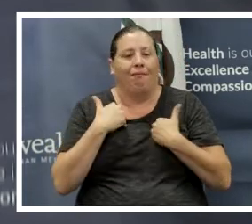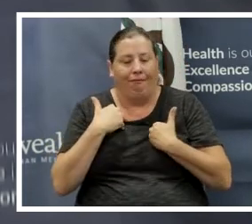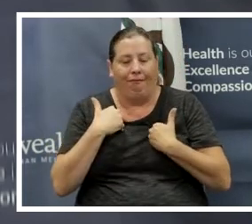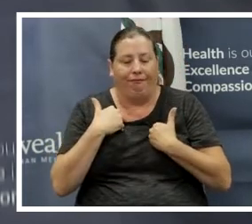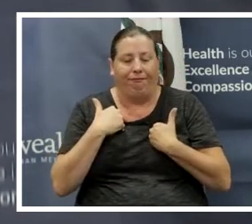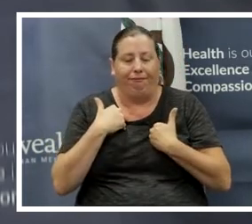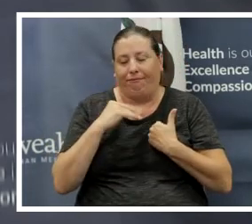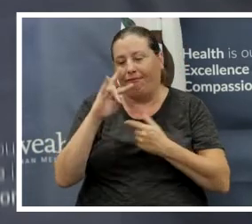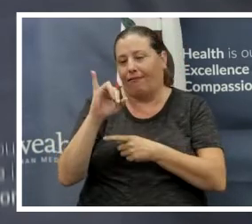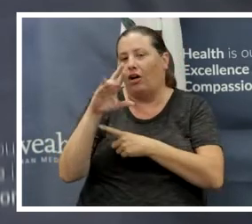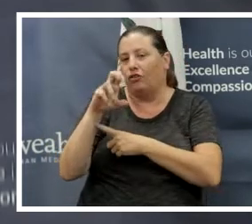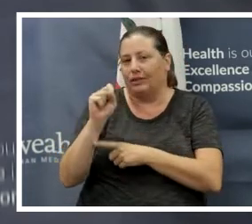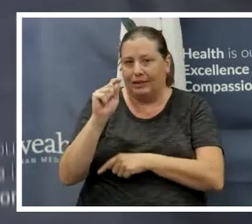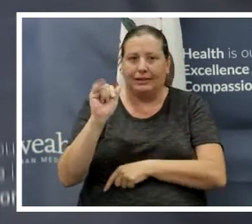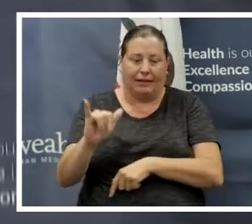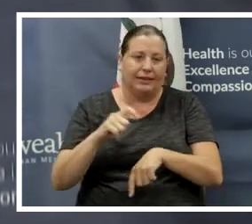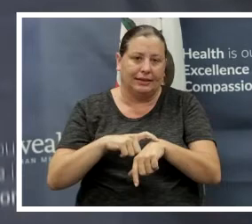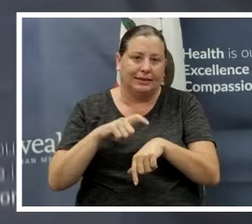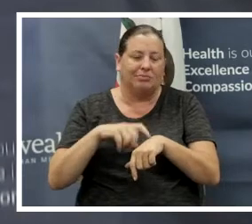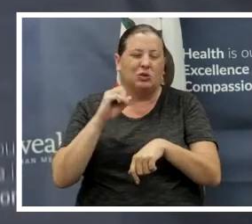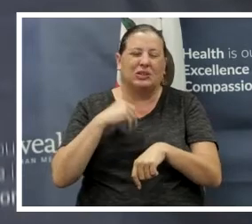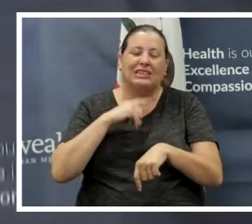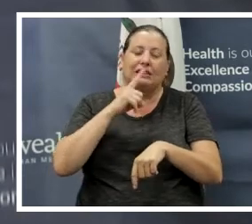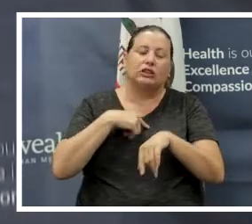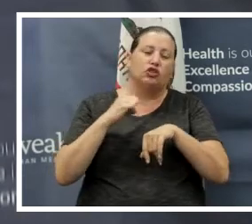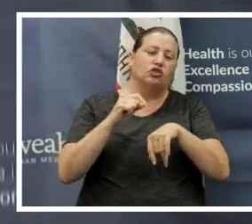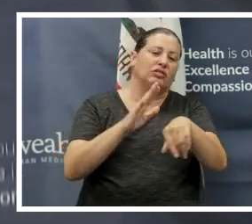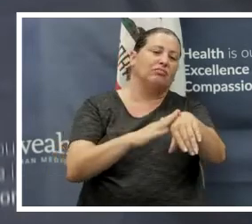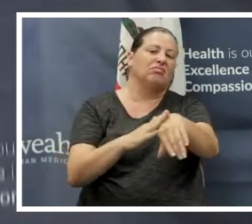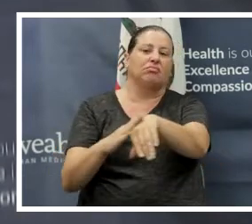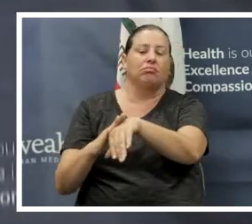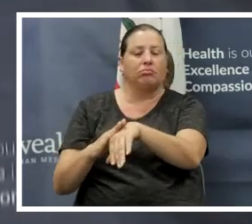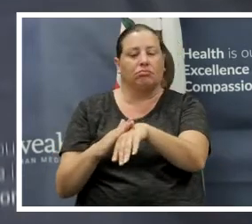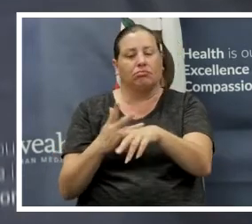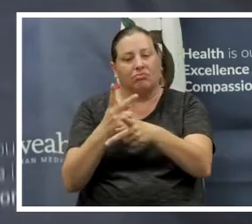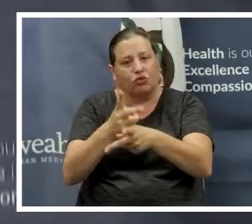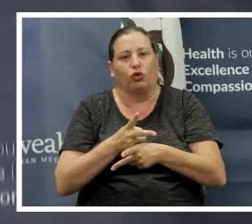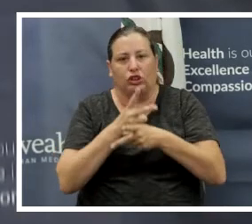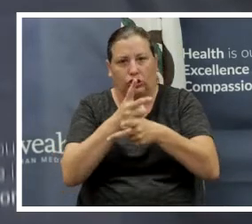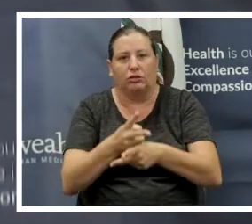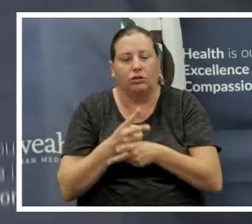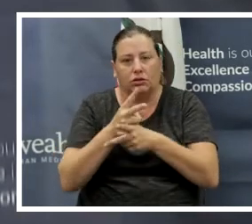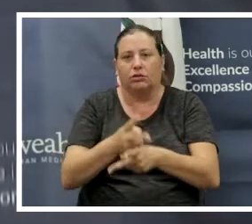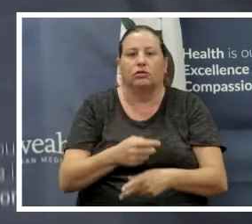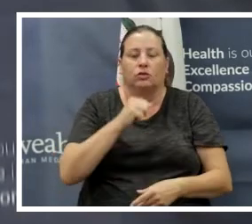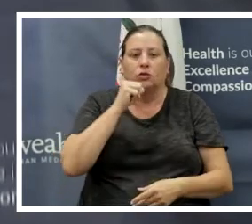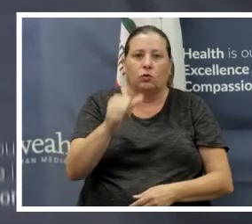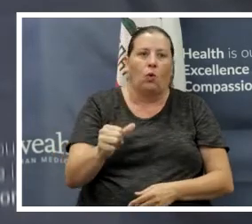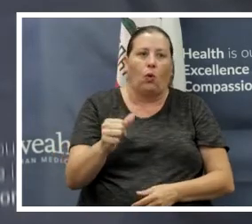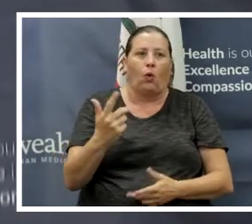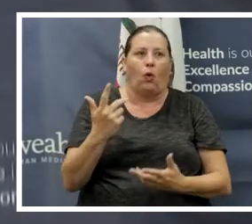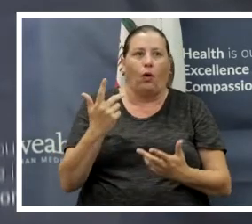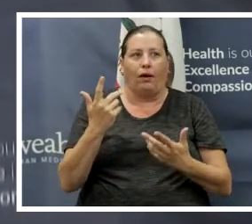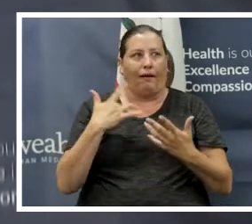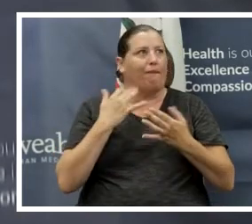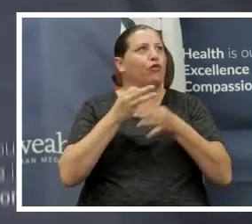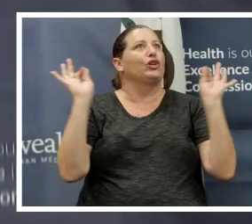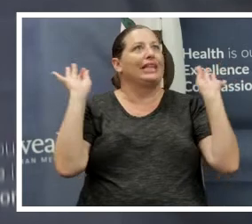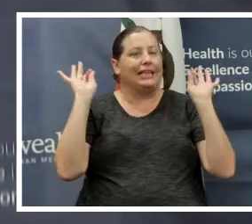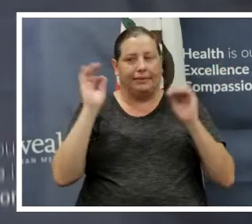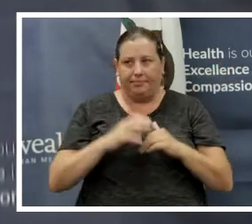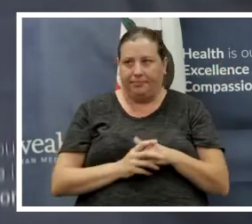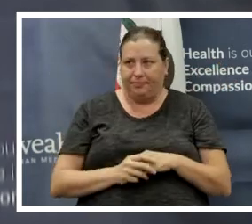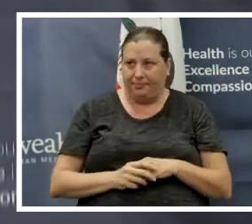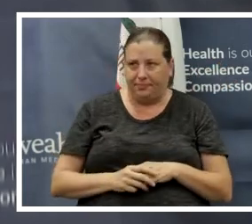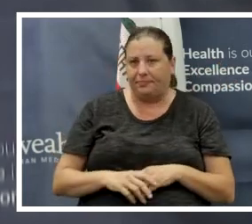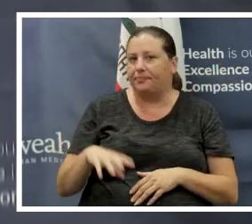So I just caution people, Right. Don't take that as I'm now free. Right. So what is the